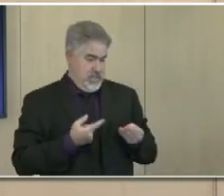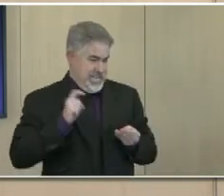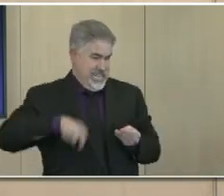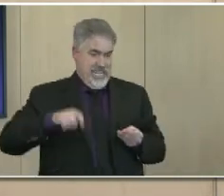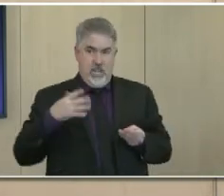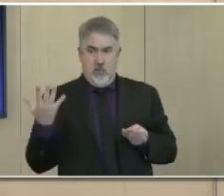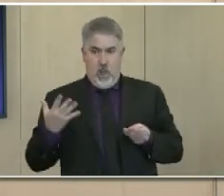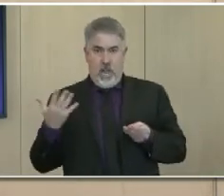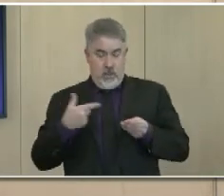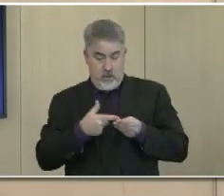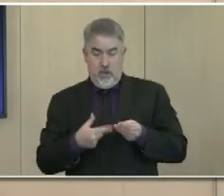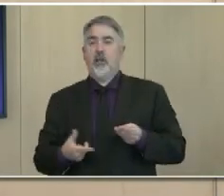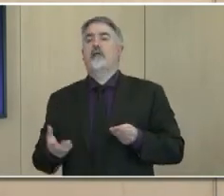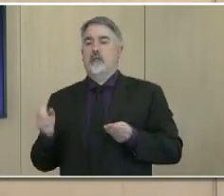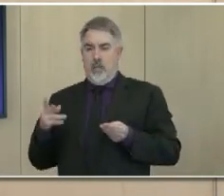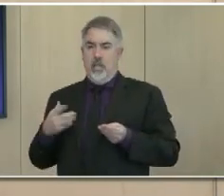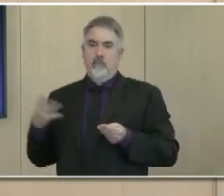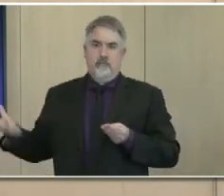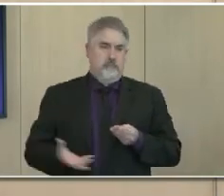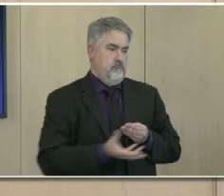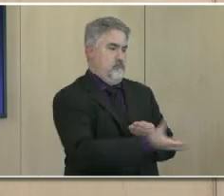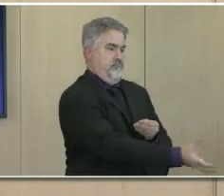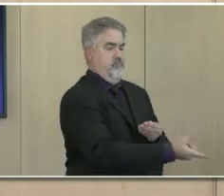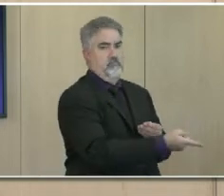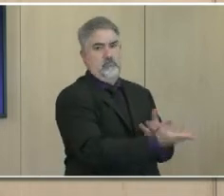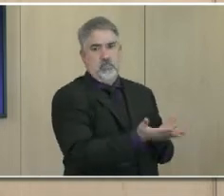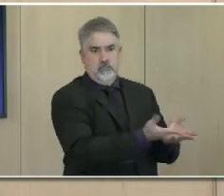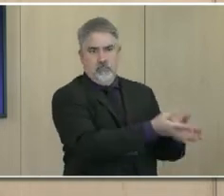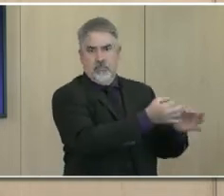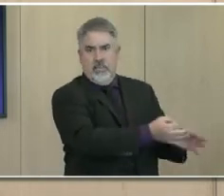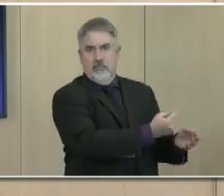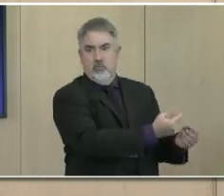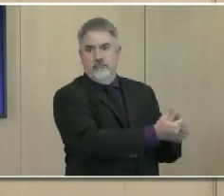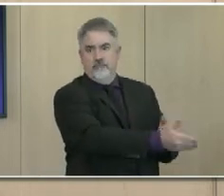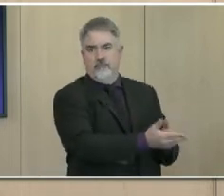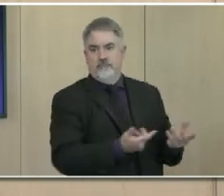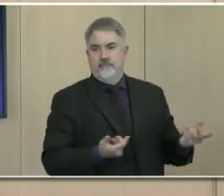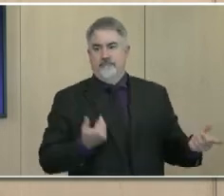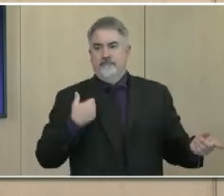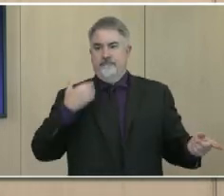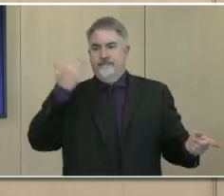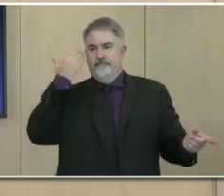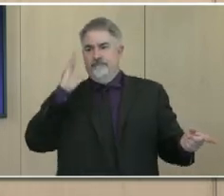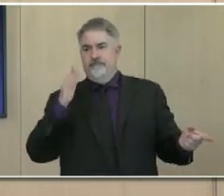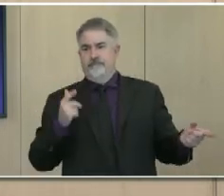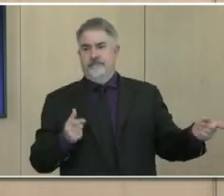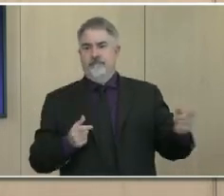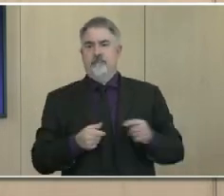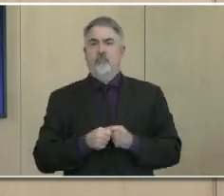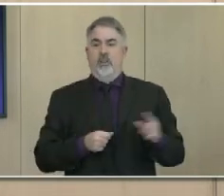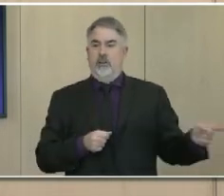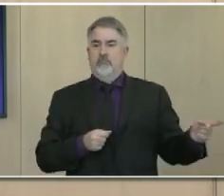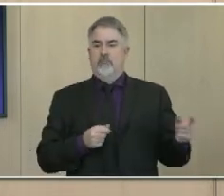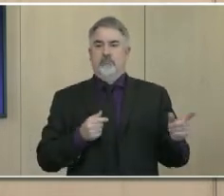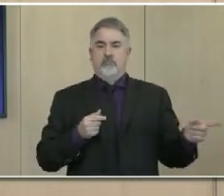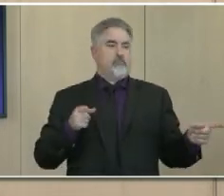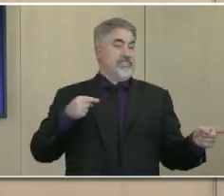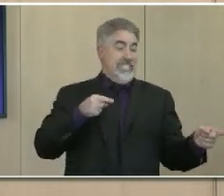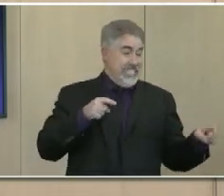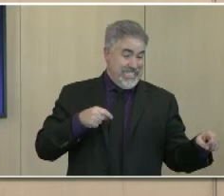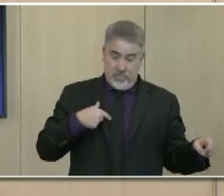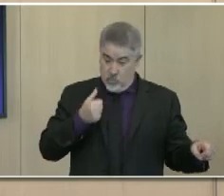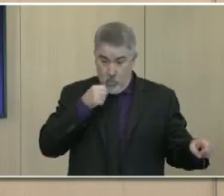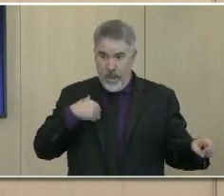And if we can't fill it, we work with them to get it up to the state, and we, say, hey, this is low and we need